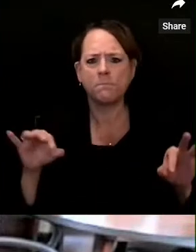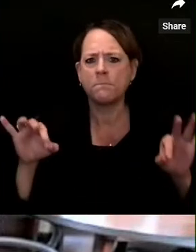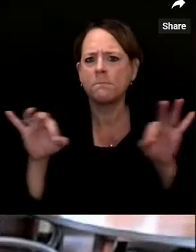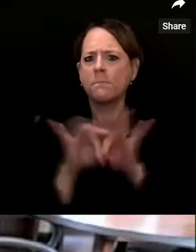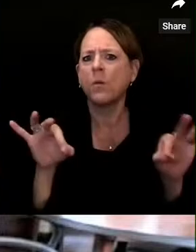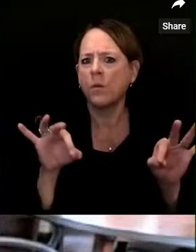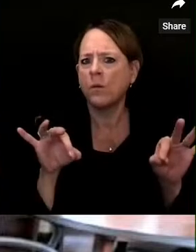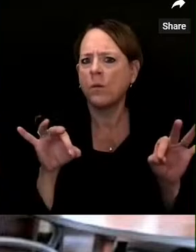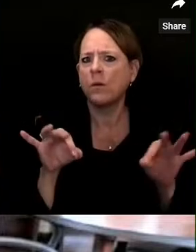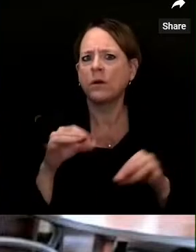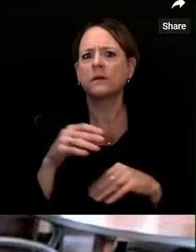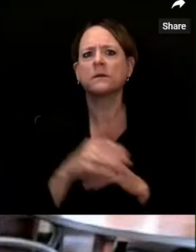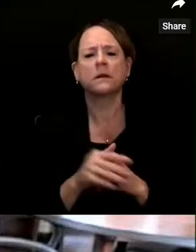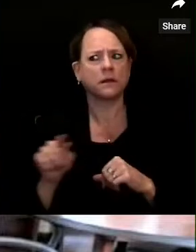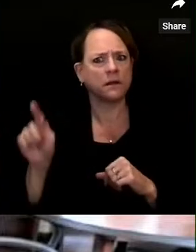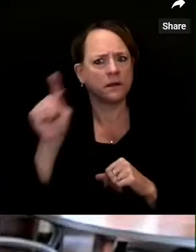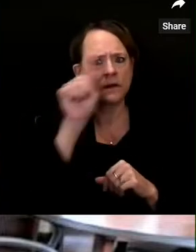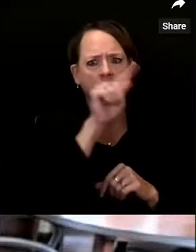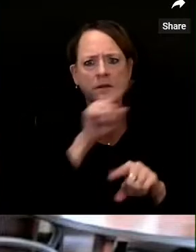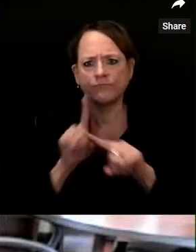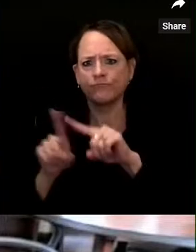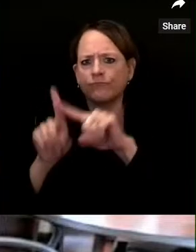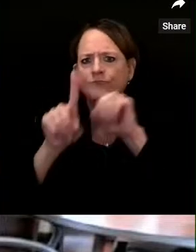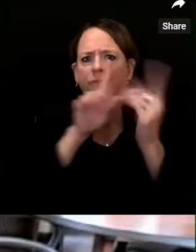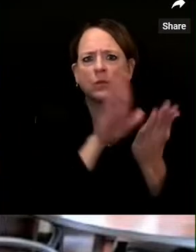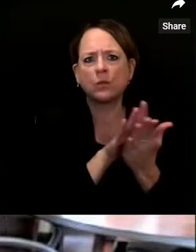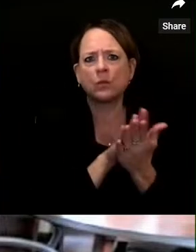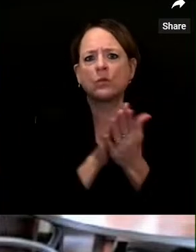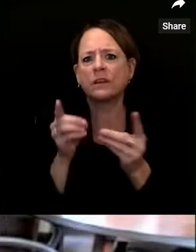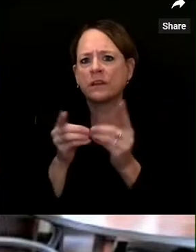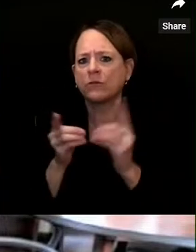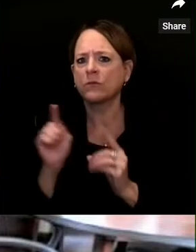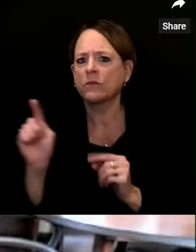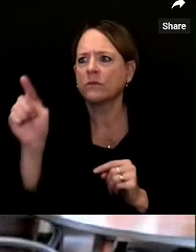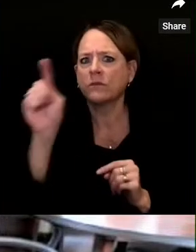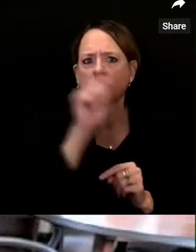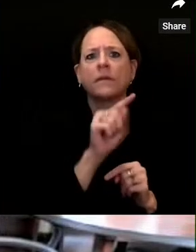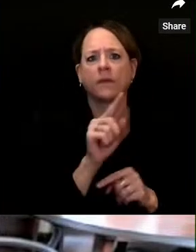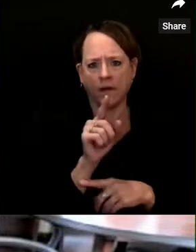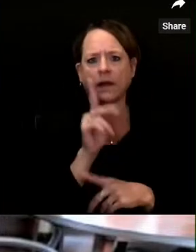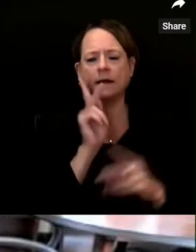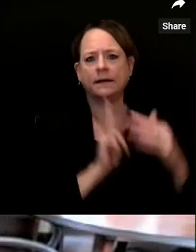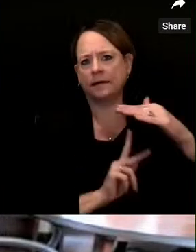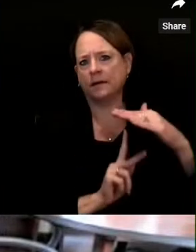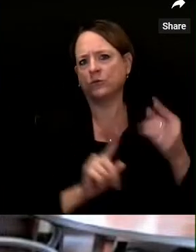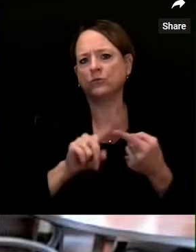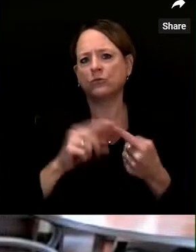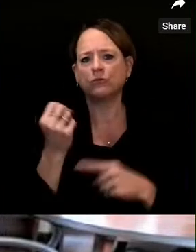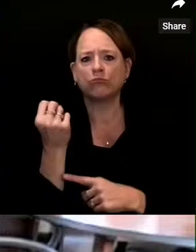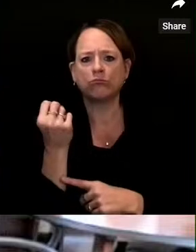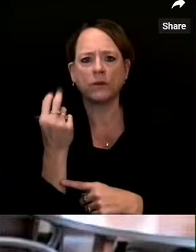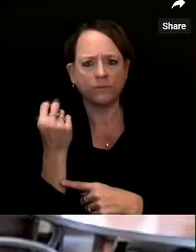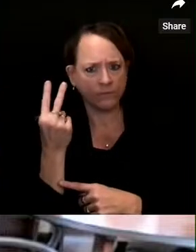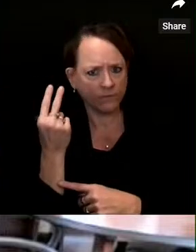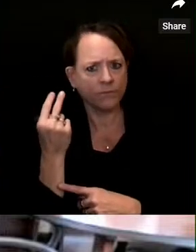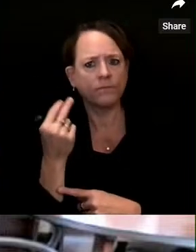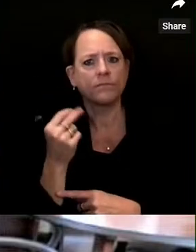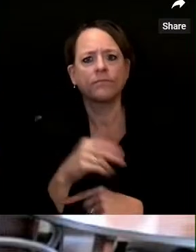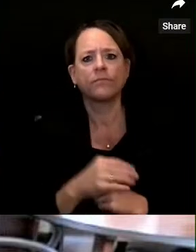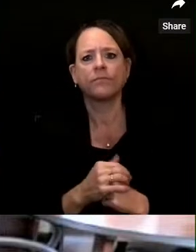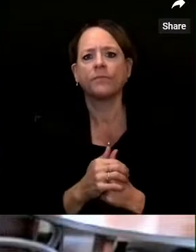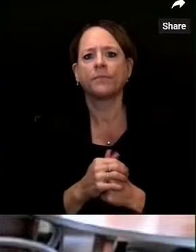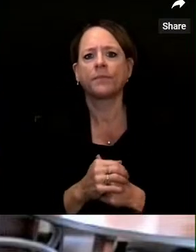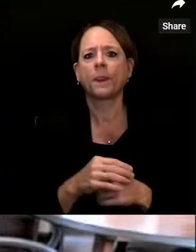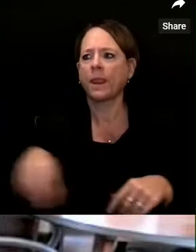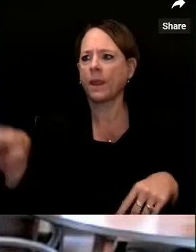to offer testing for our K-12 schools to make sure that schools have an early detection system and